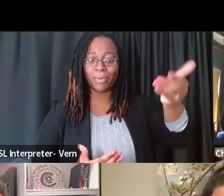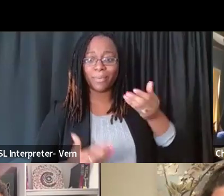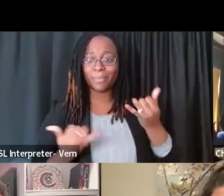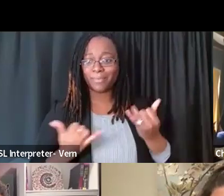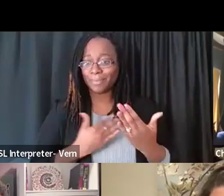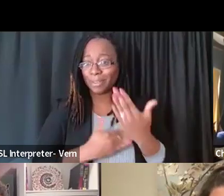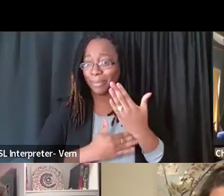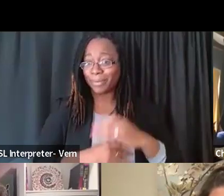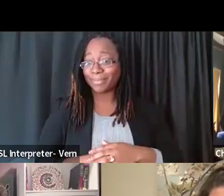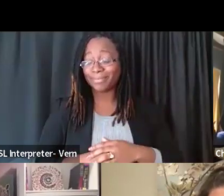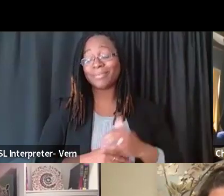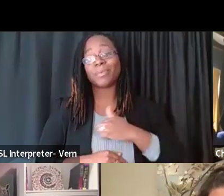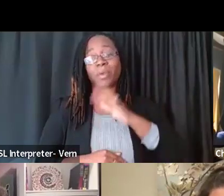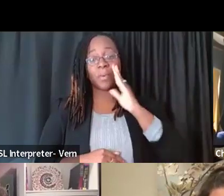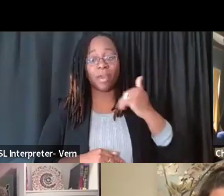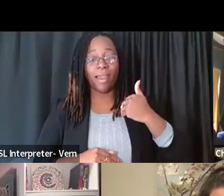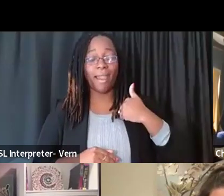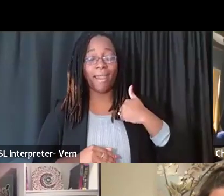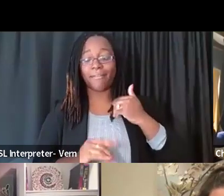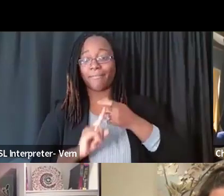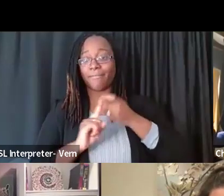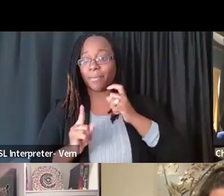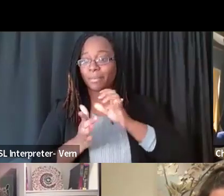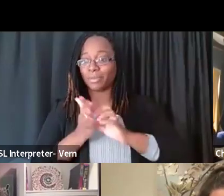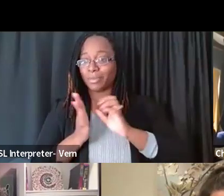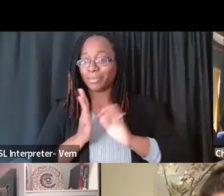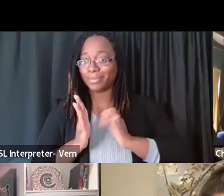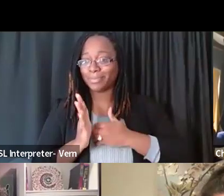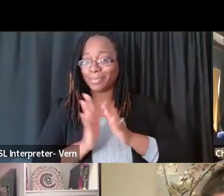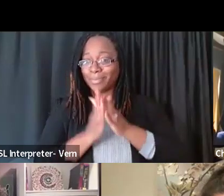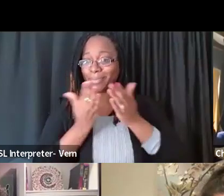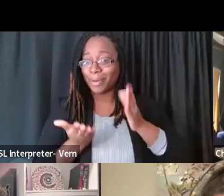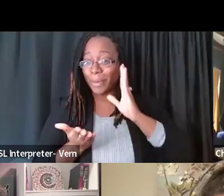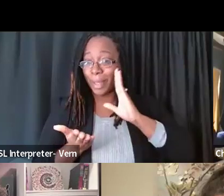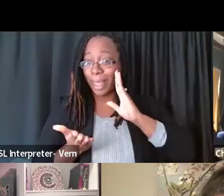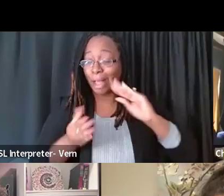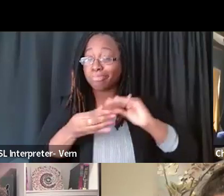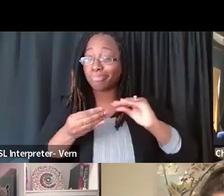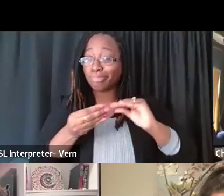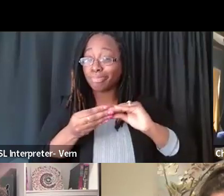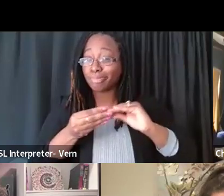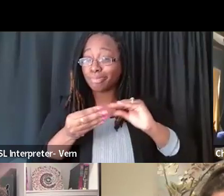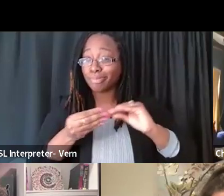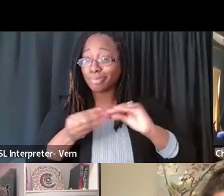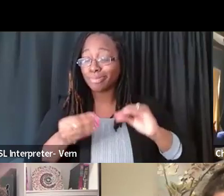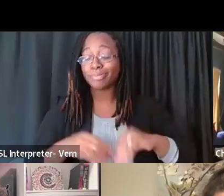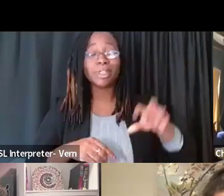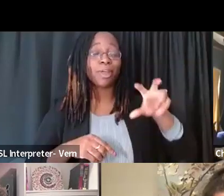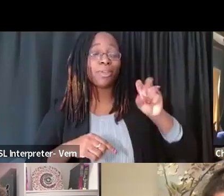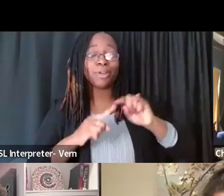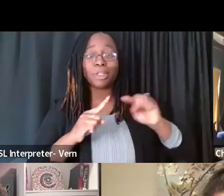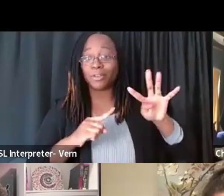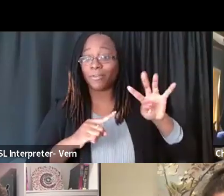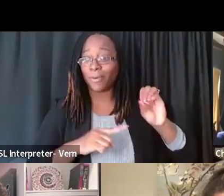to present from our chapter of the book, and then we're going to open up for about 30 to 40 minutes for